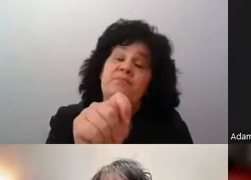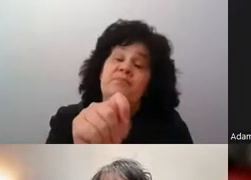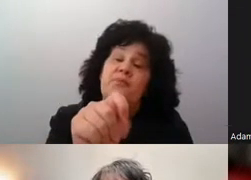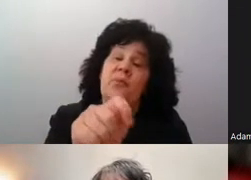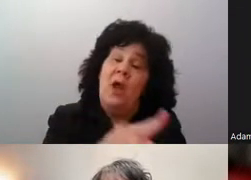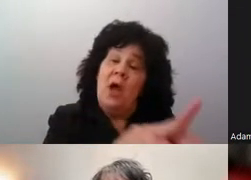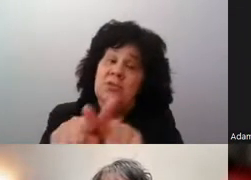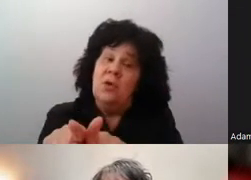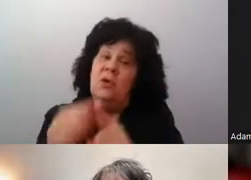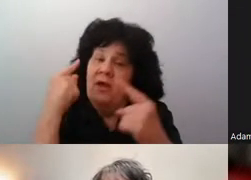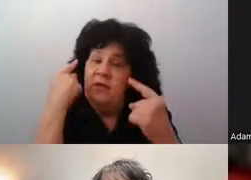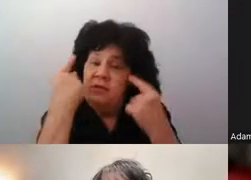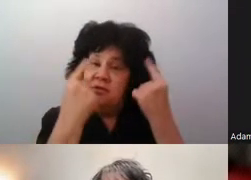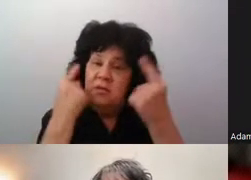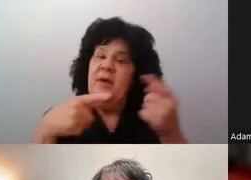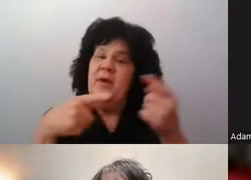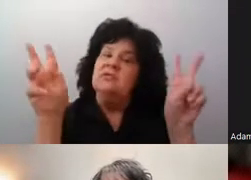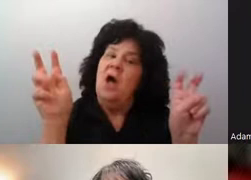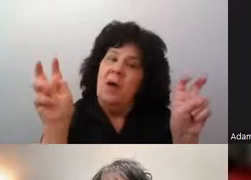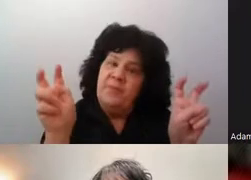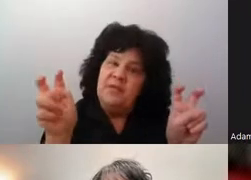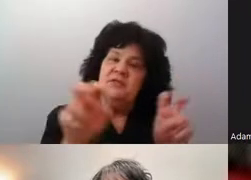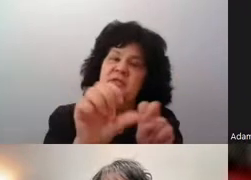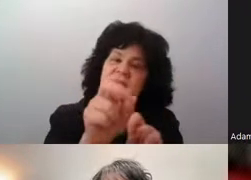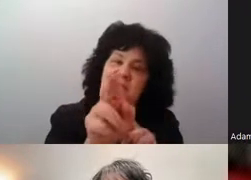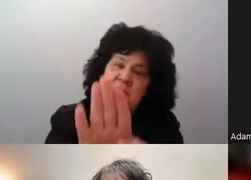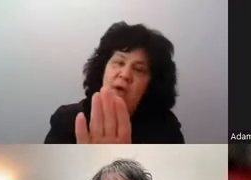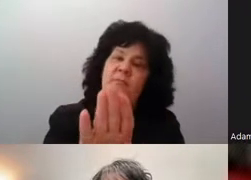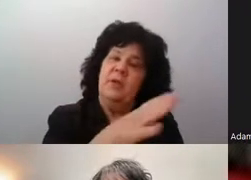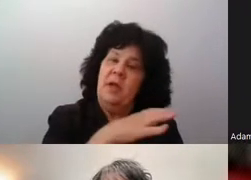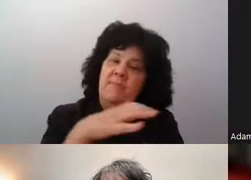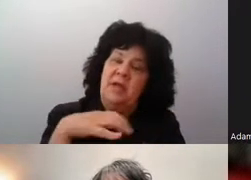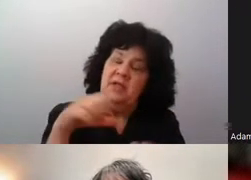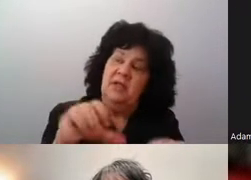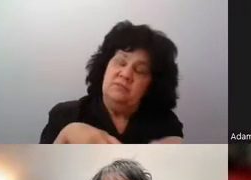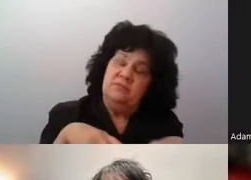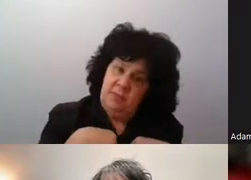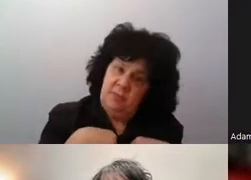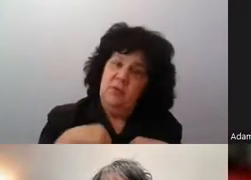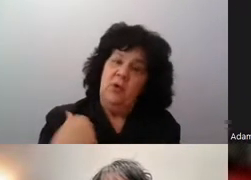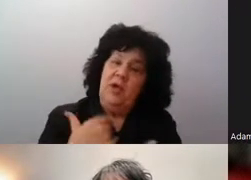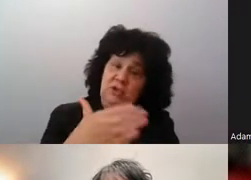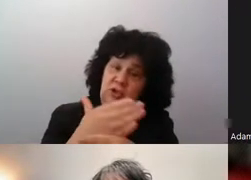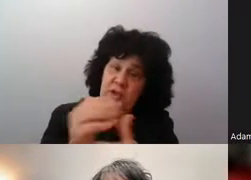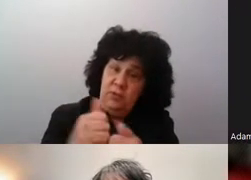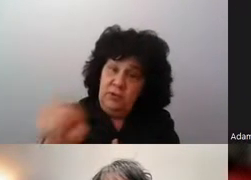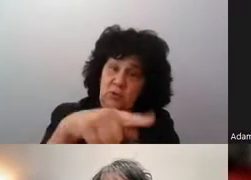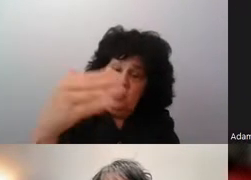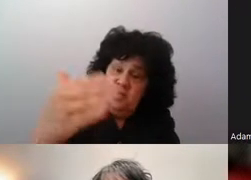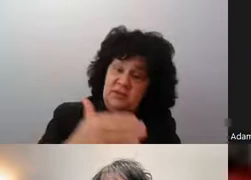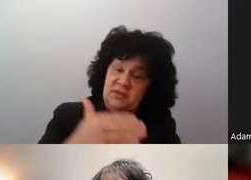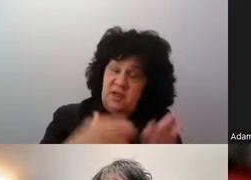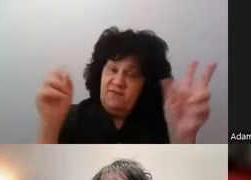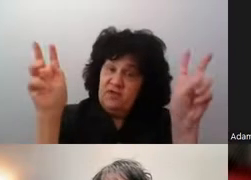But also think about topics that the subcommittee could be taking on. So we share with you a summarized list of items for